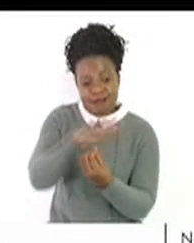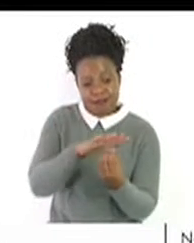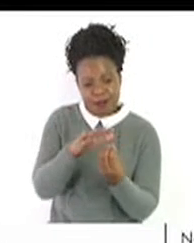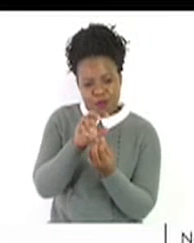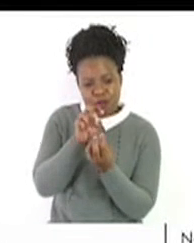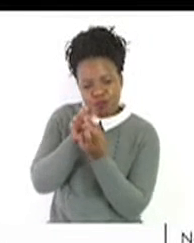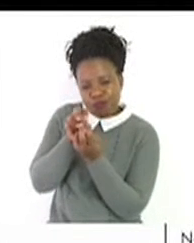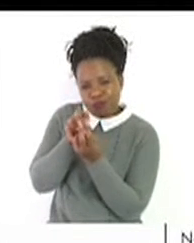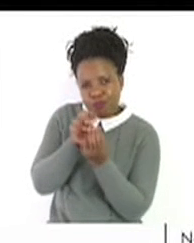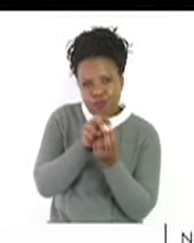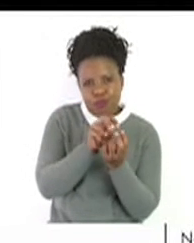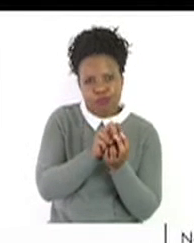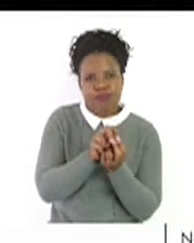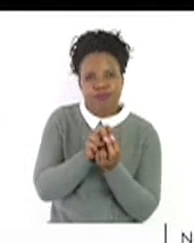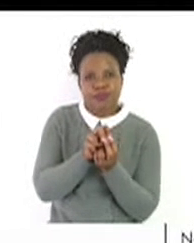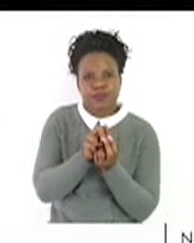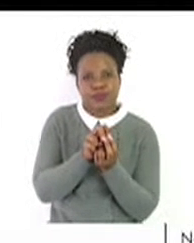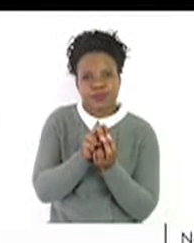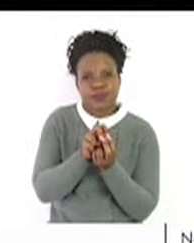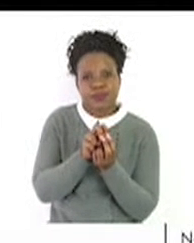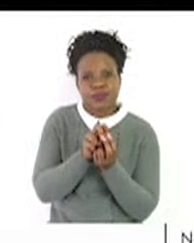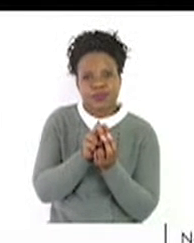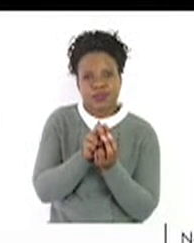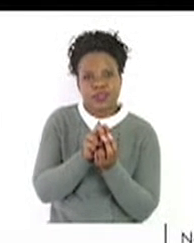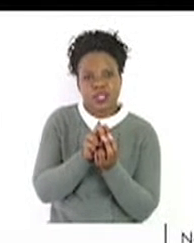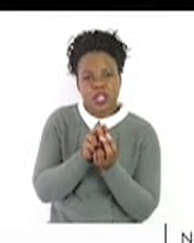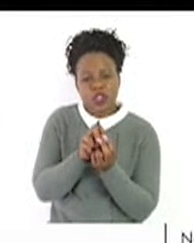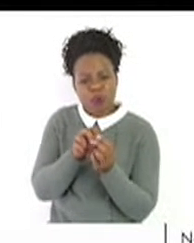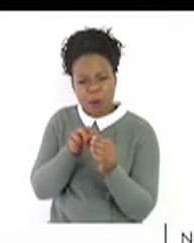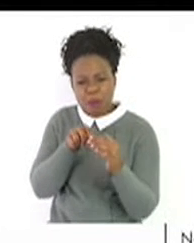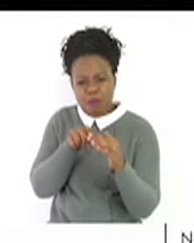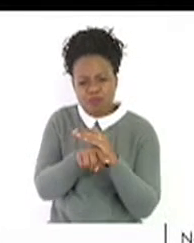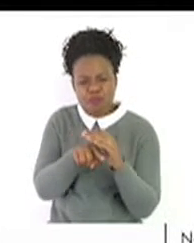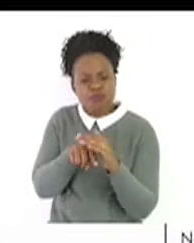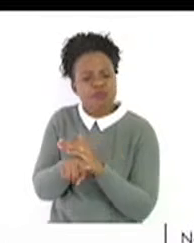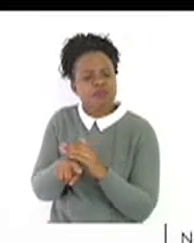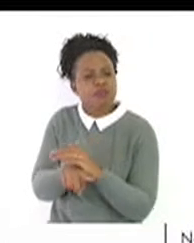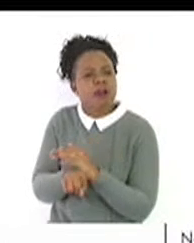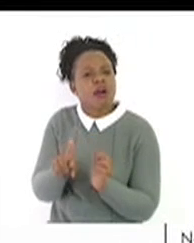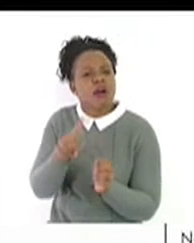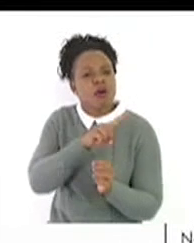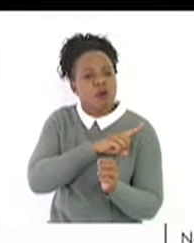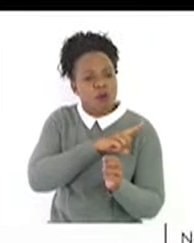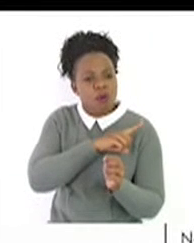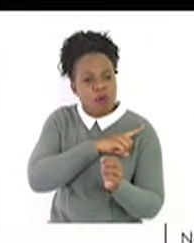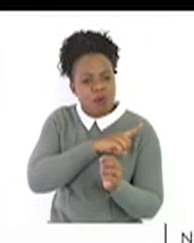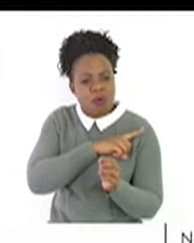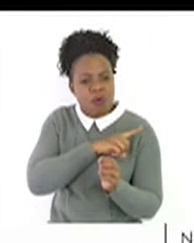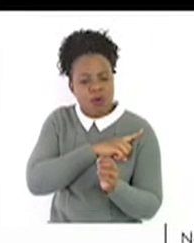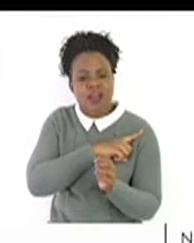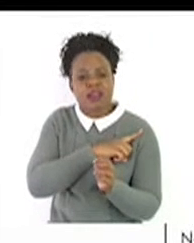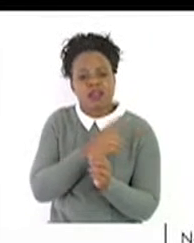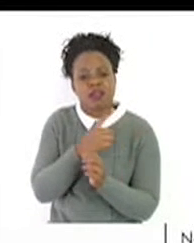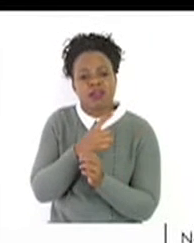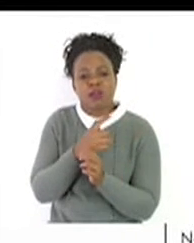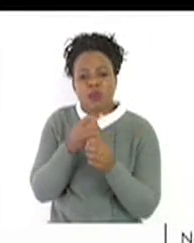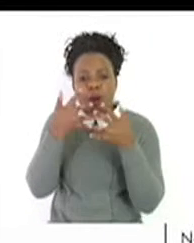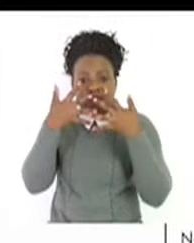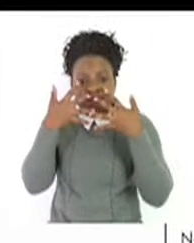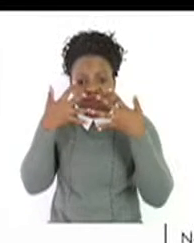found themselves lost after they had to run away from a few hungry stray